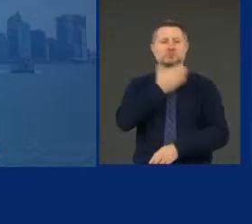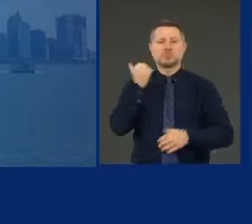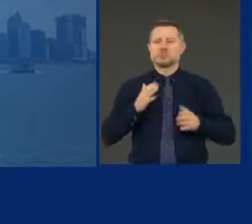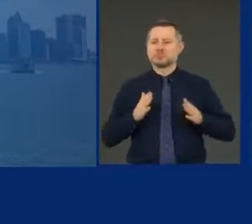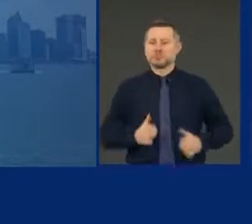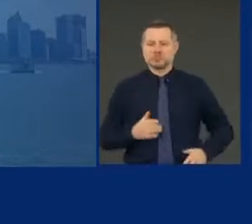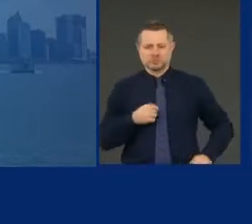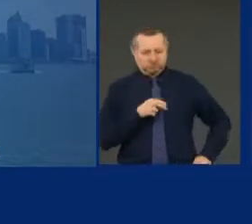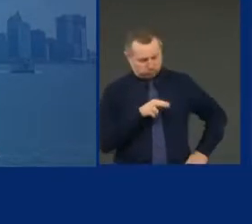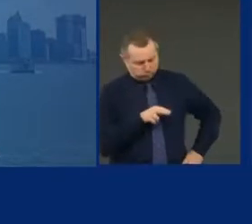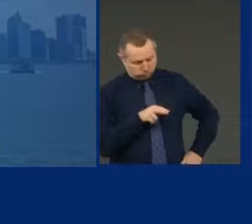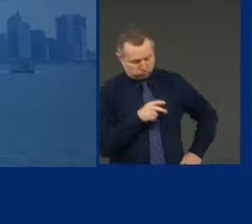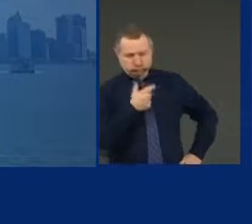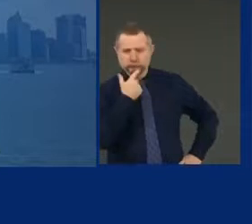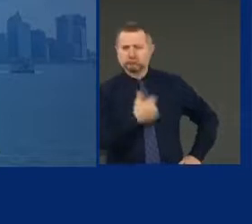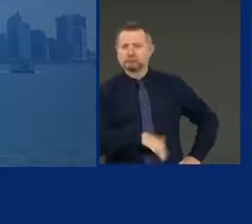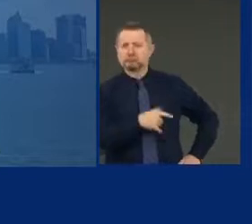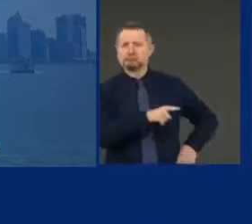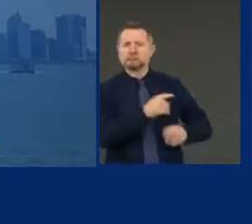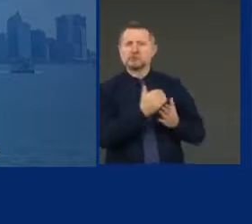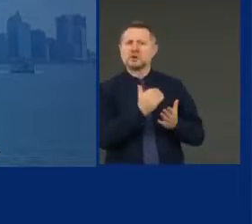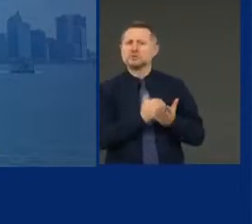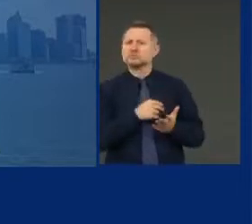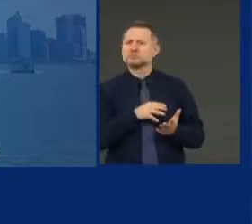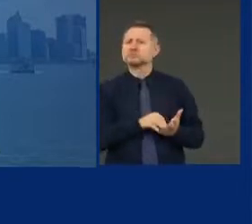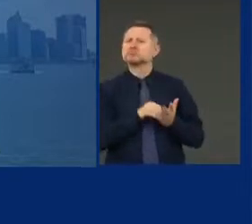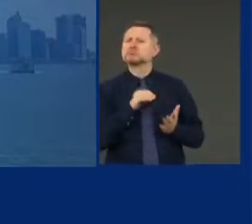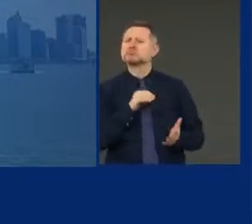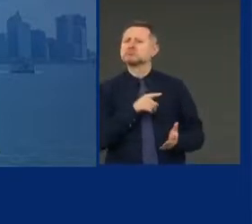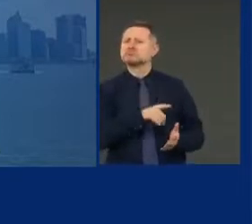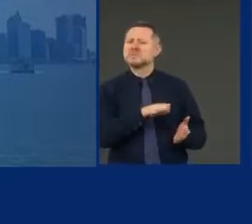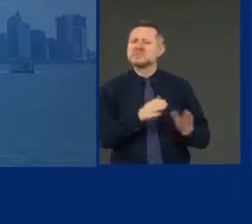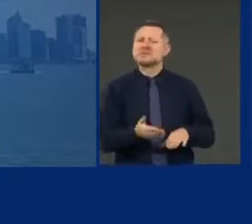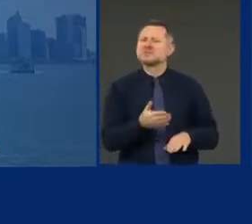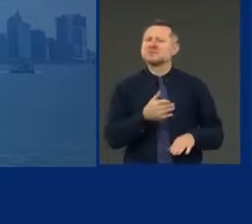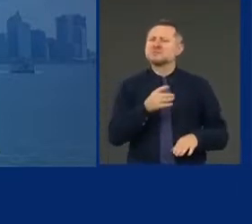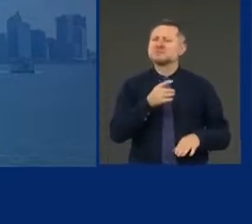lesson. And I will never, ever forget